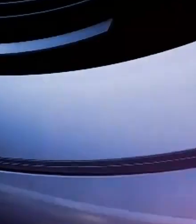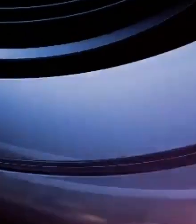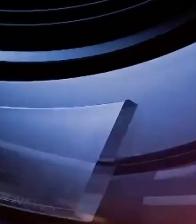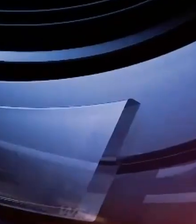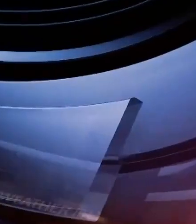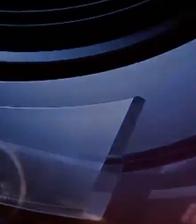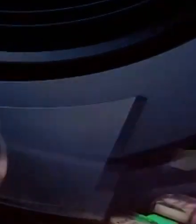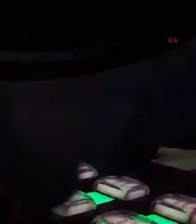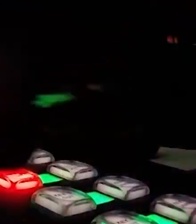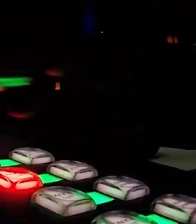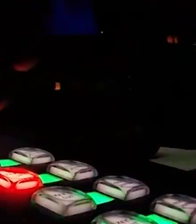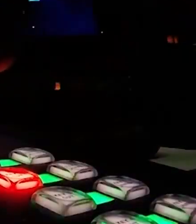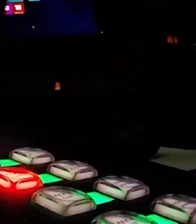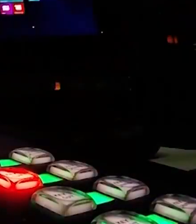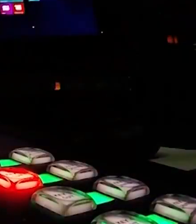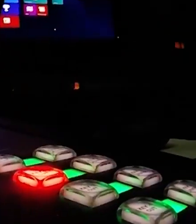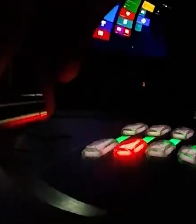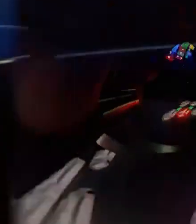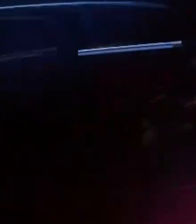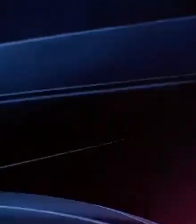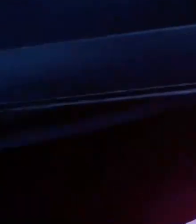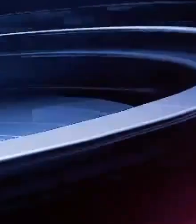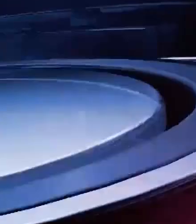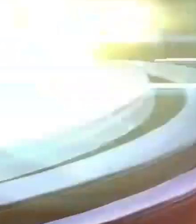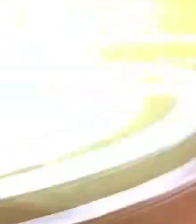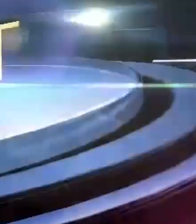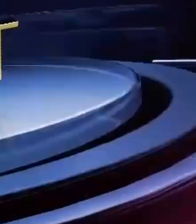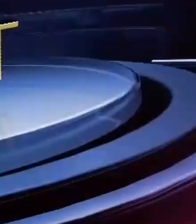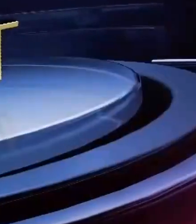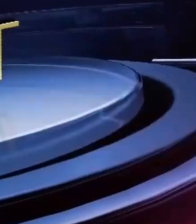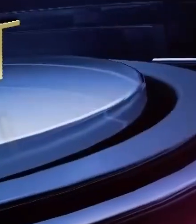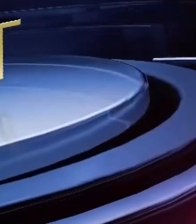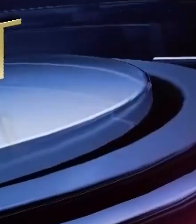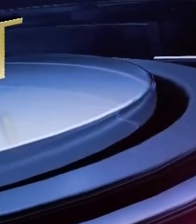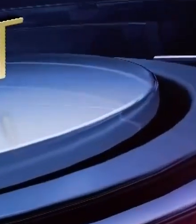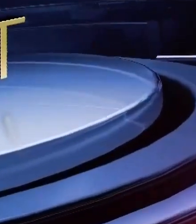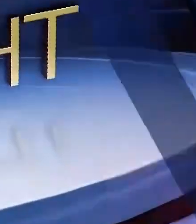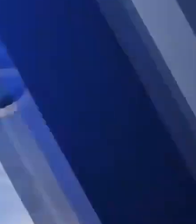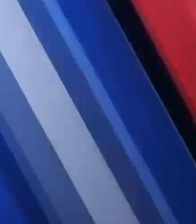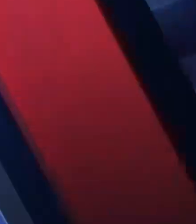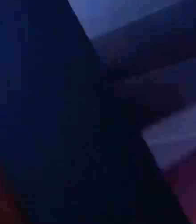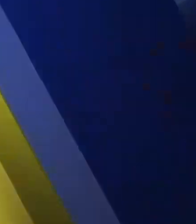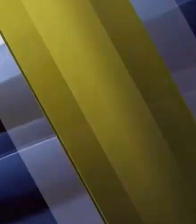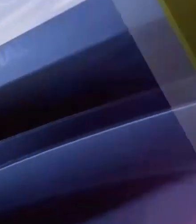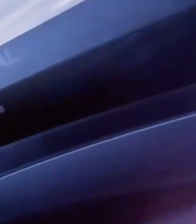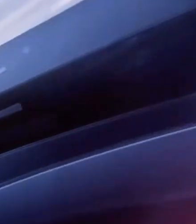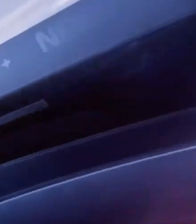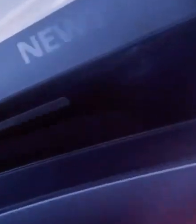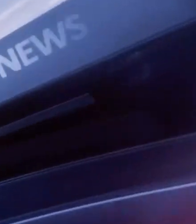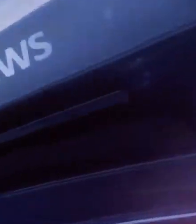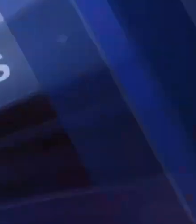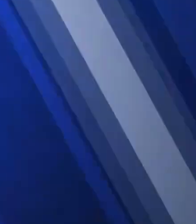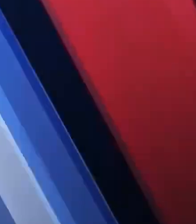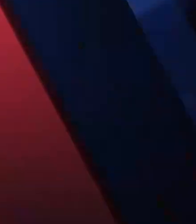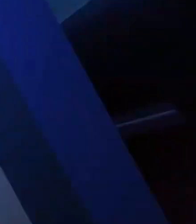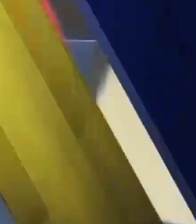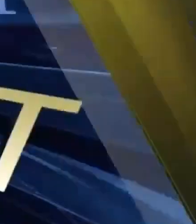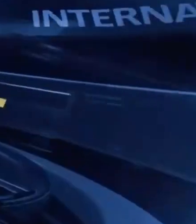Broadcasting from our studios in the Pine St. Michael, this is CBC NewsNight, starting now.